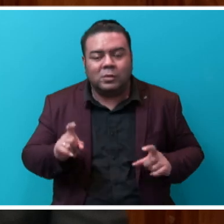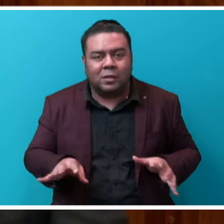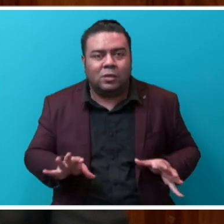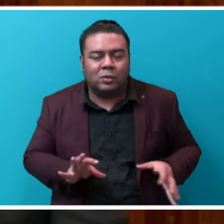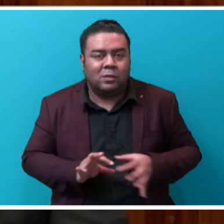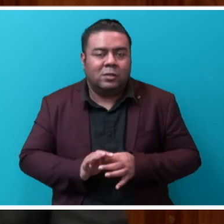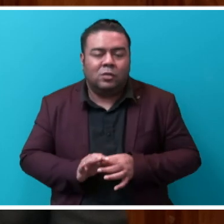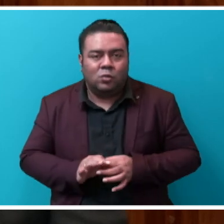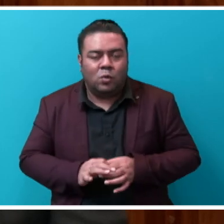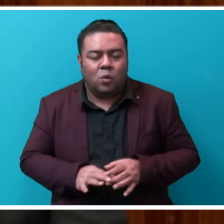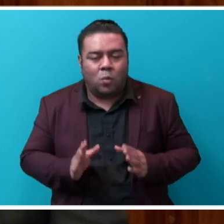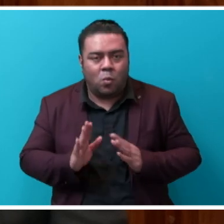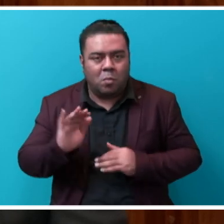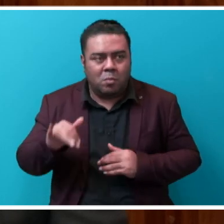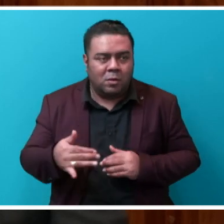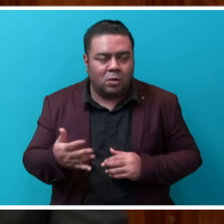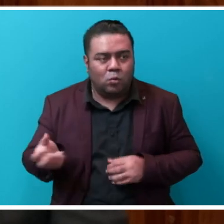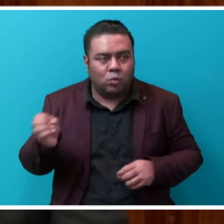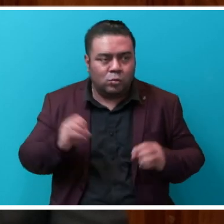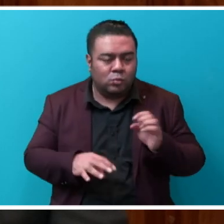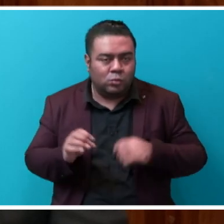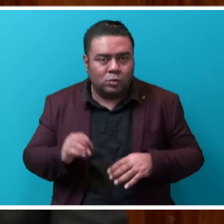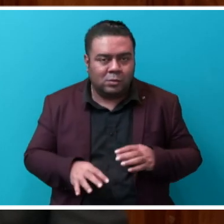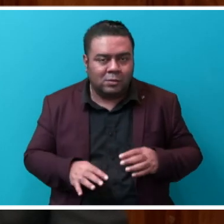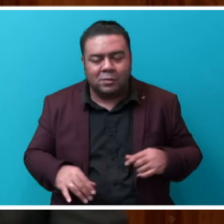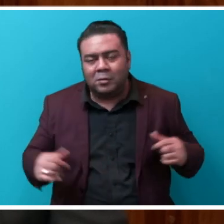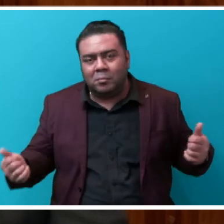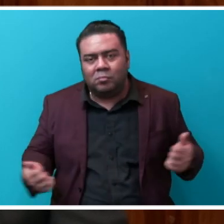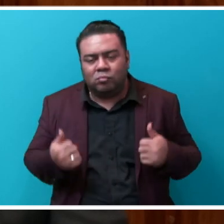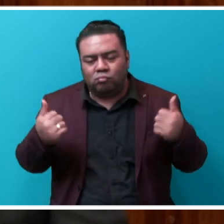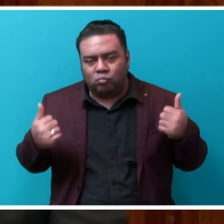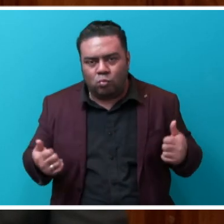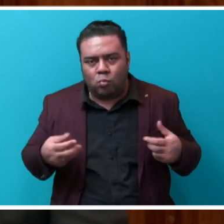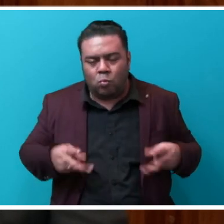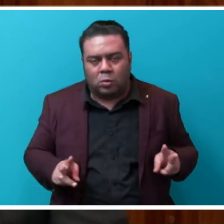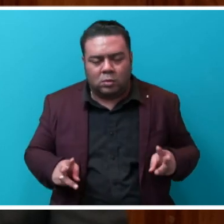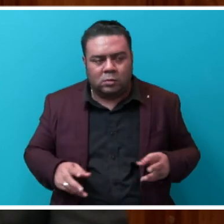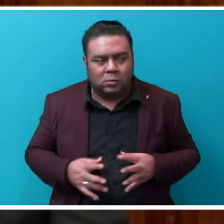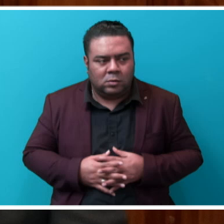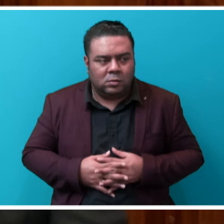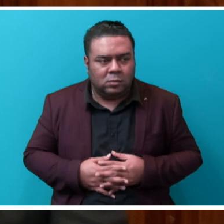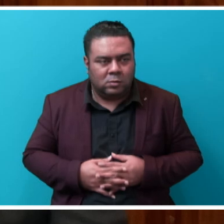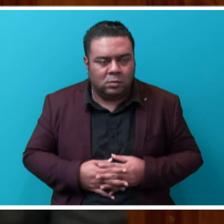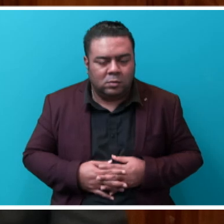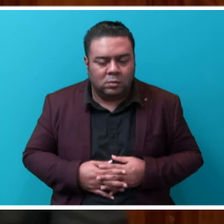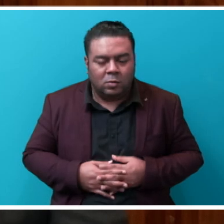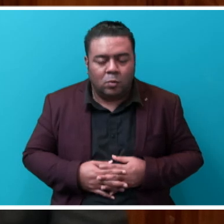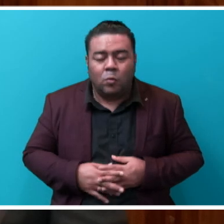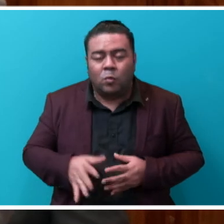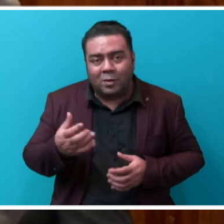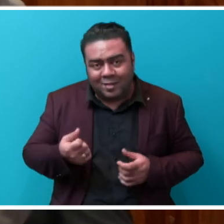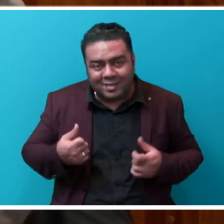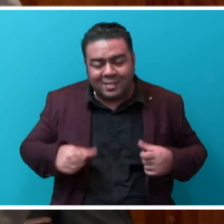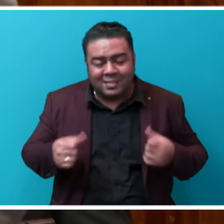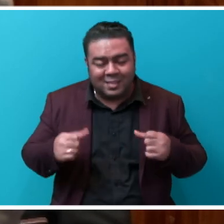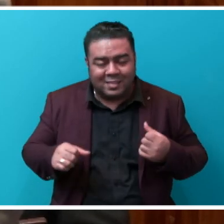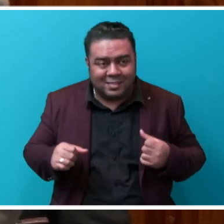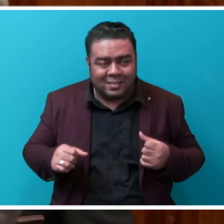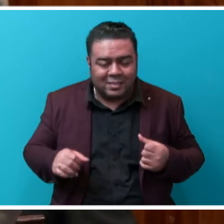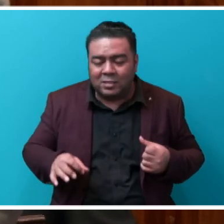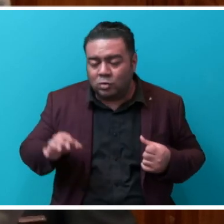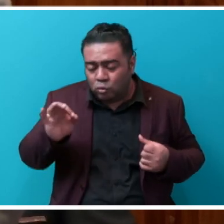homeland and contribute in tangible ways. Honorable Speaker, while the success of this drive is